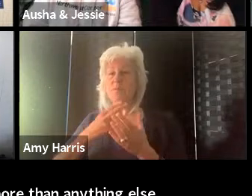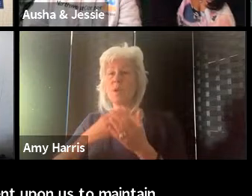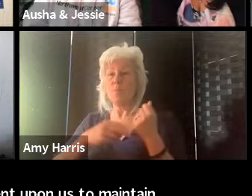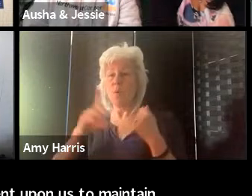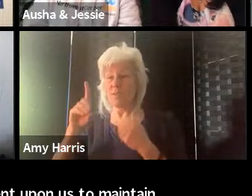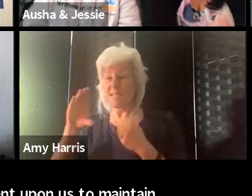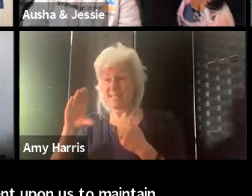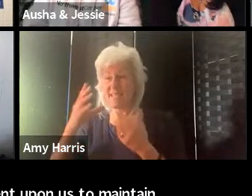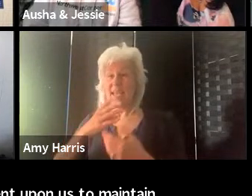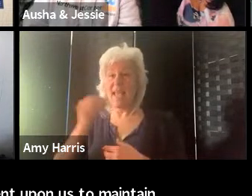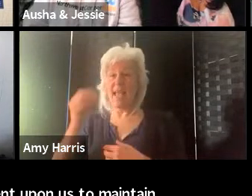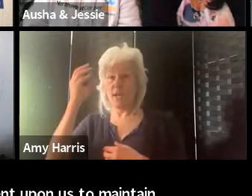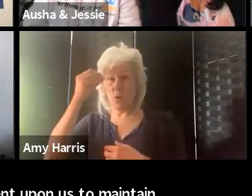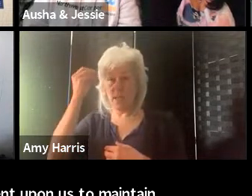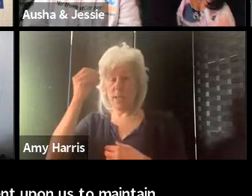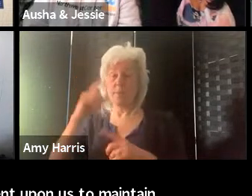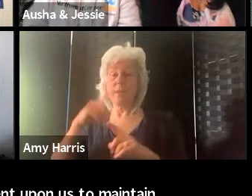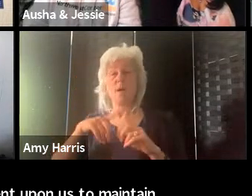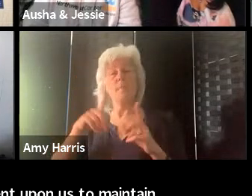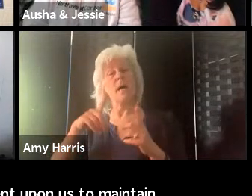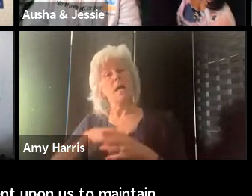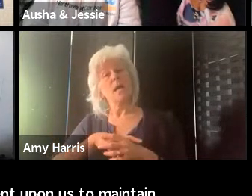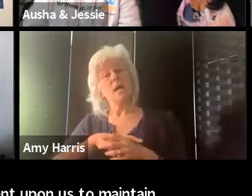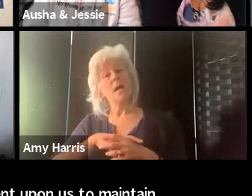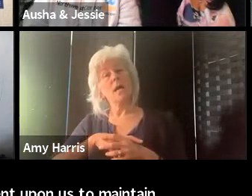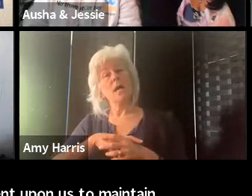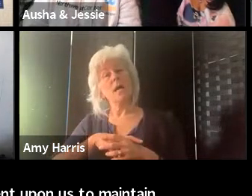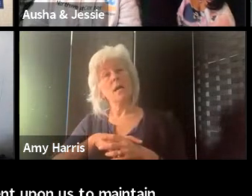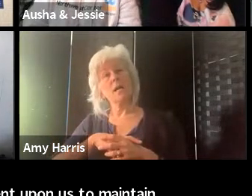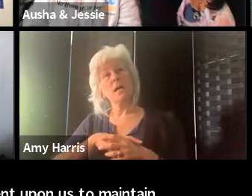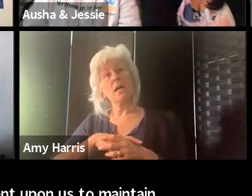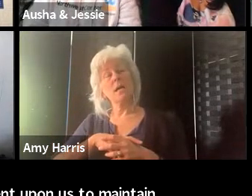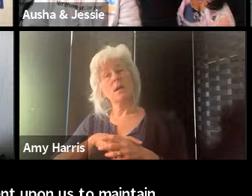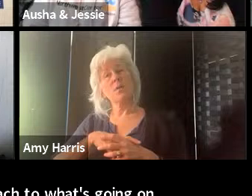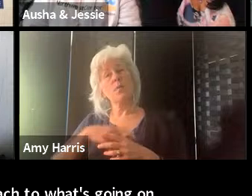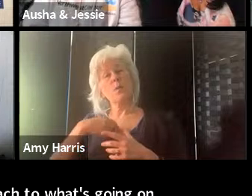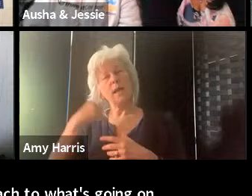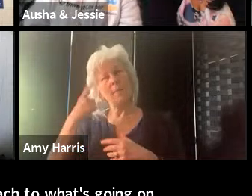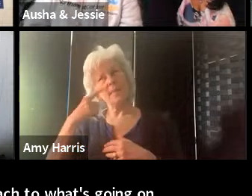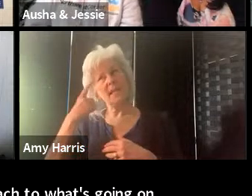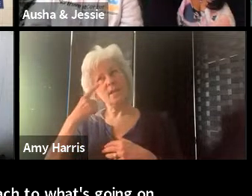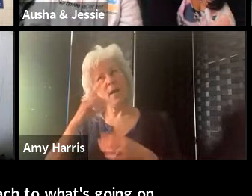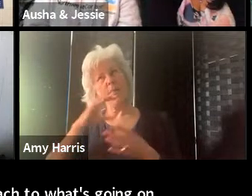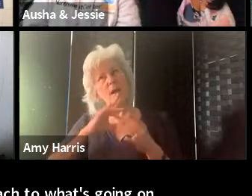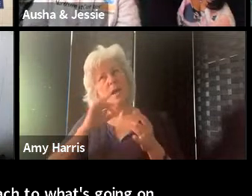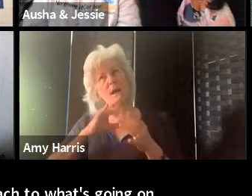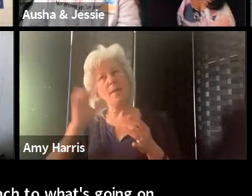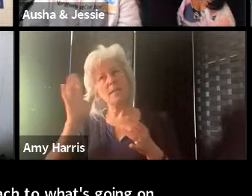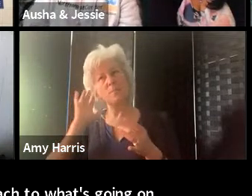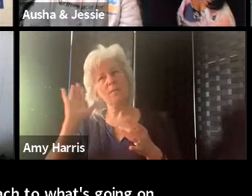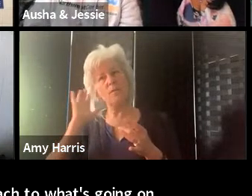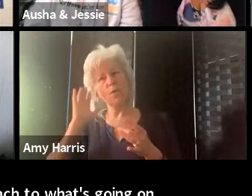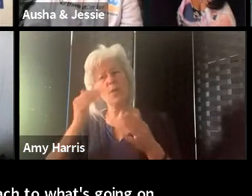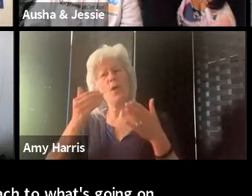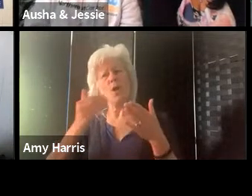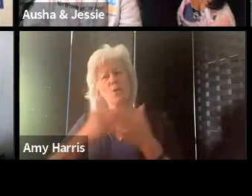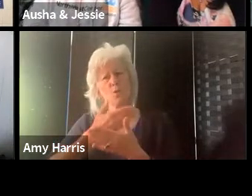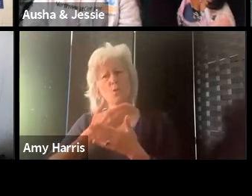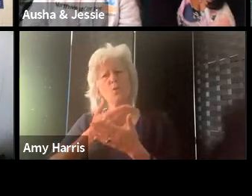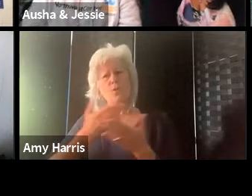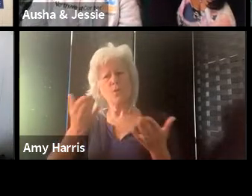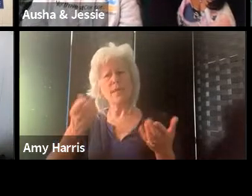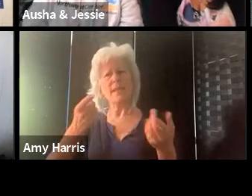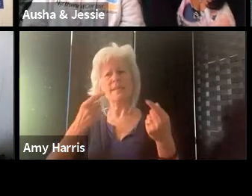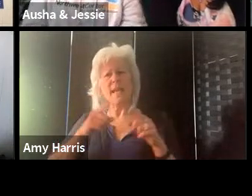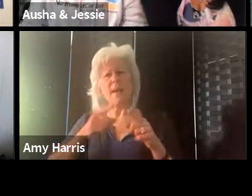Olympia. But I take off of some of the comments of the panel earlier. There are new things happening